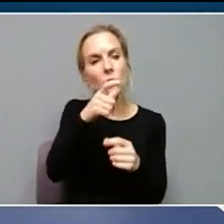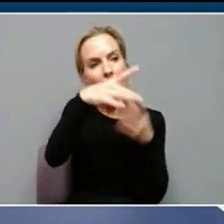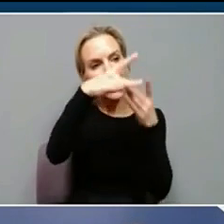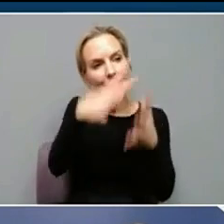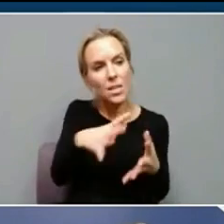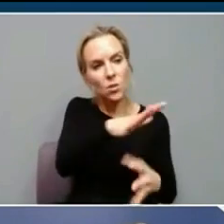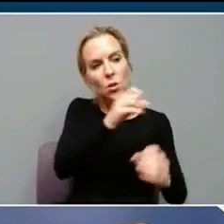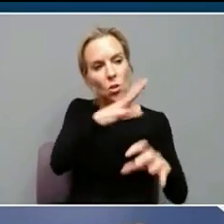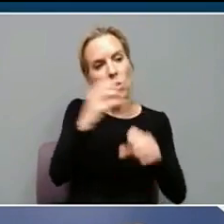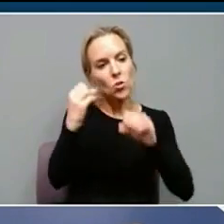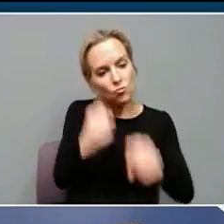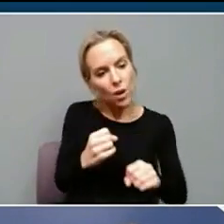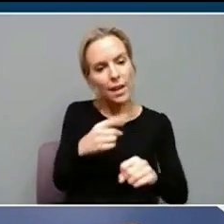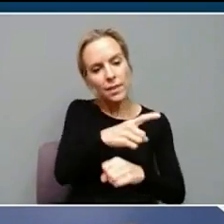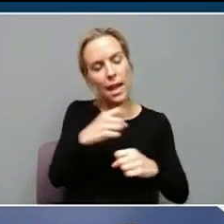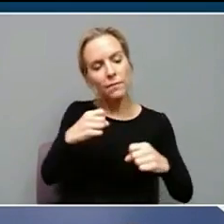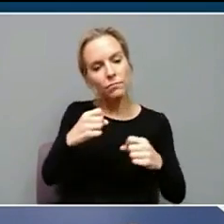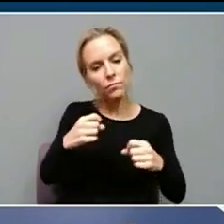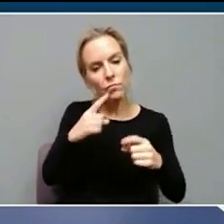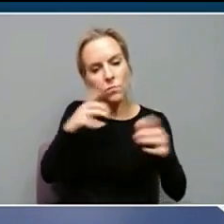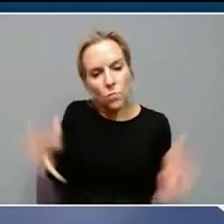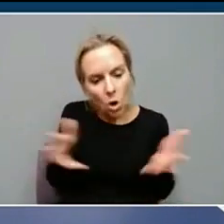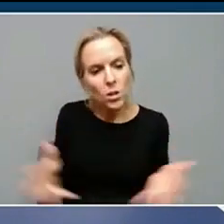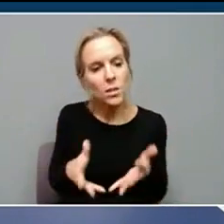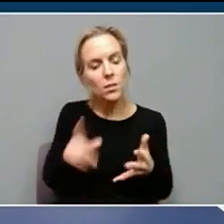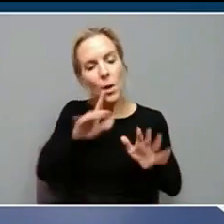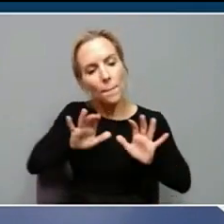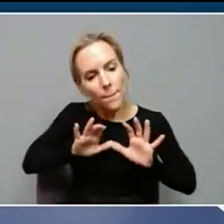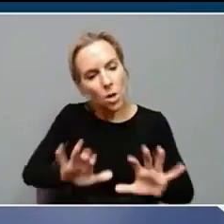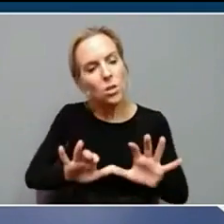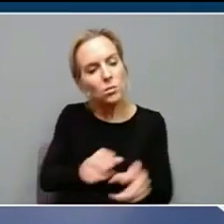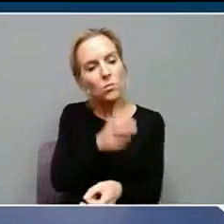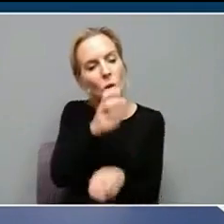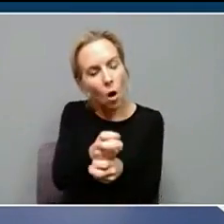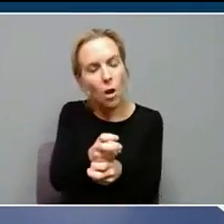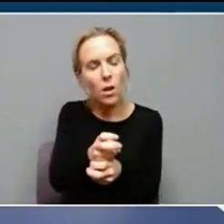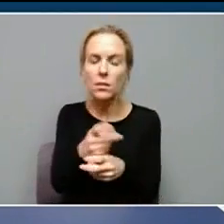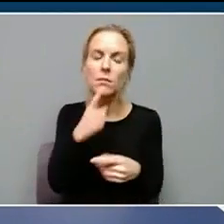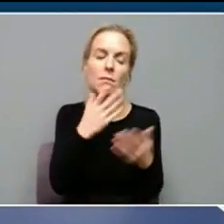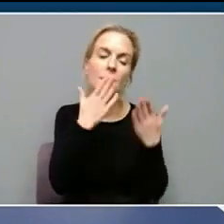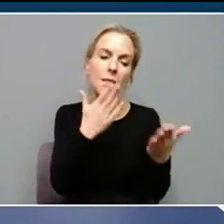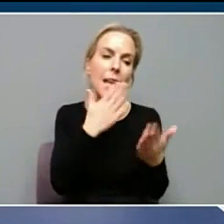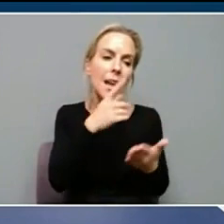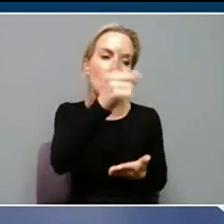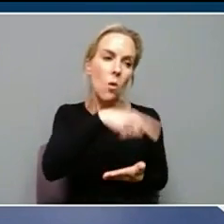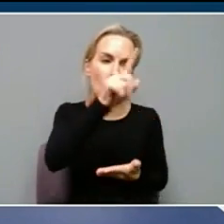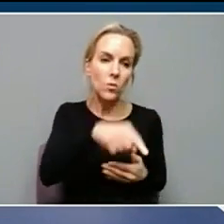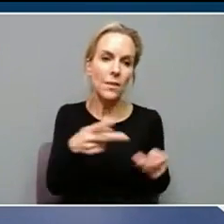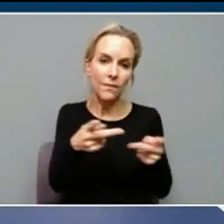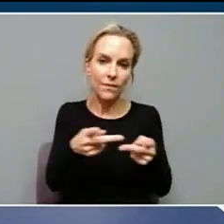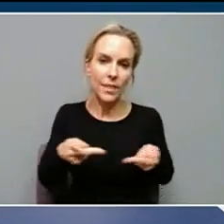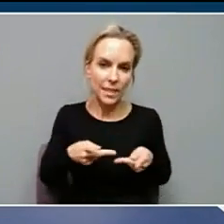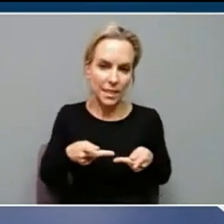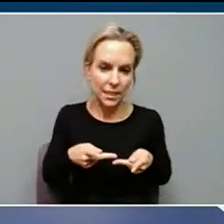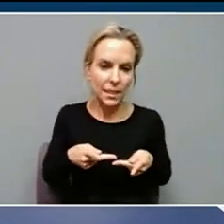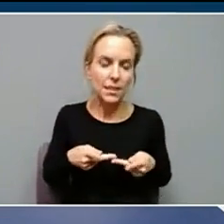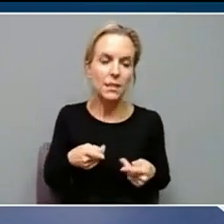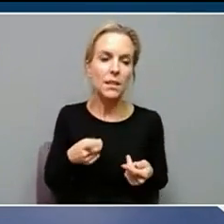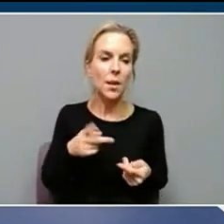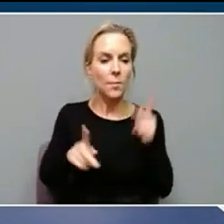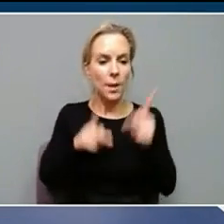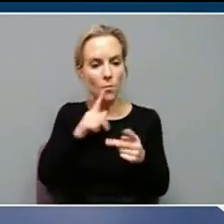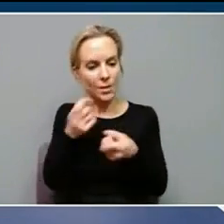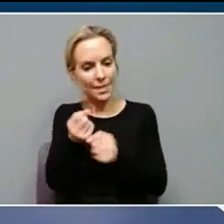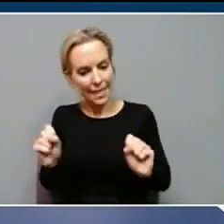and how hard they push. So to these facilities, thank you for your incredible work. People are safer because of